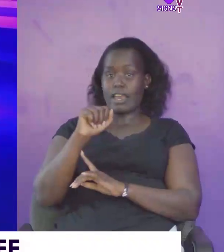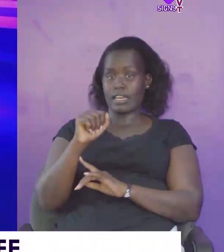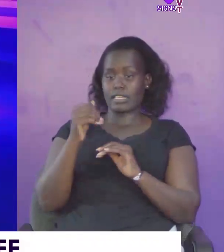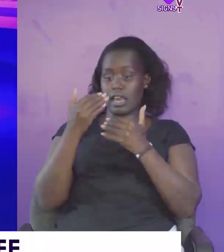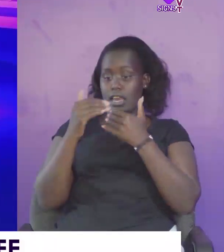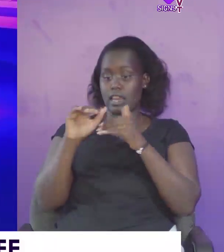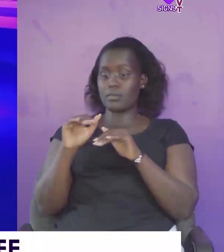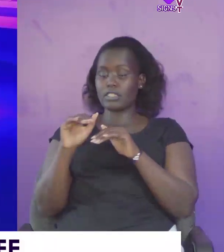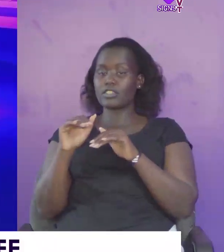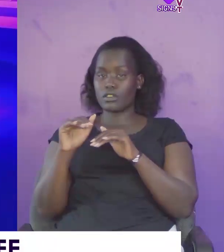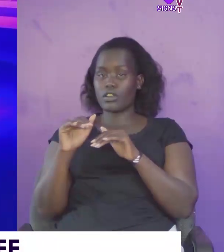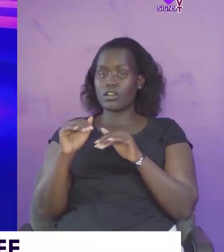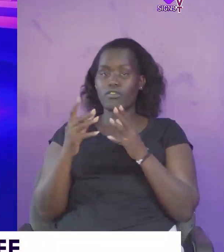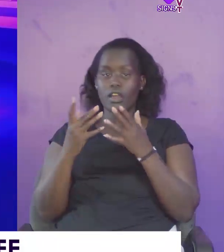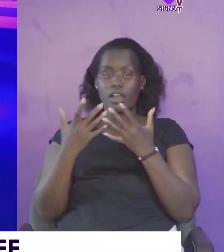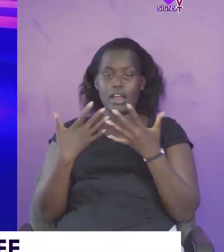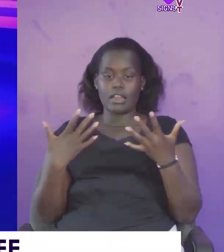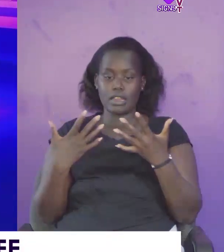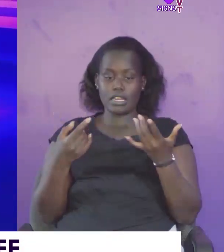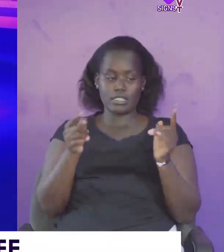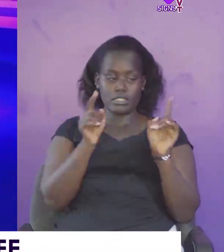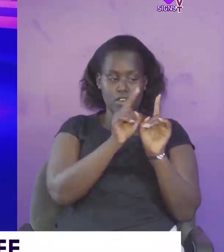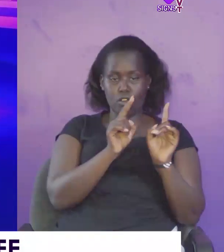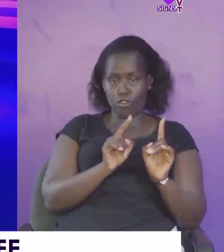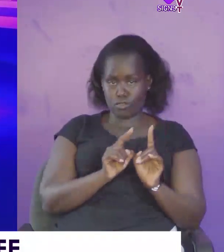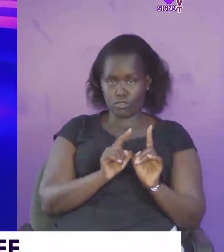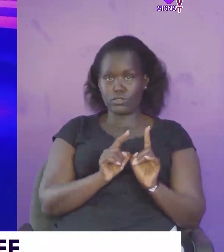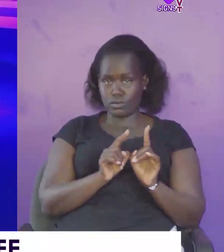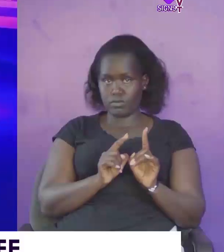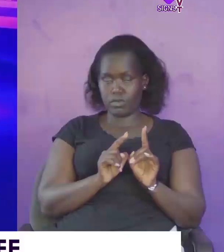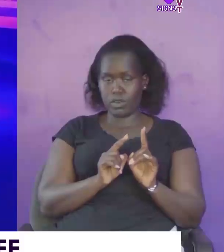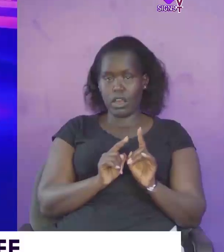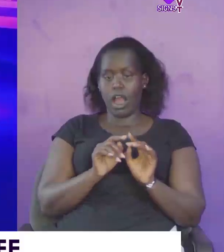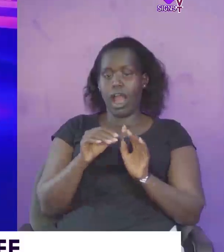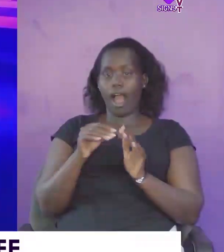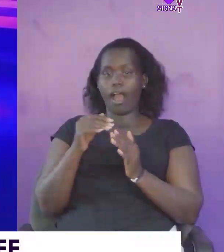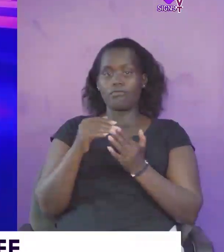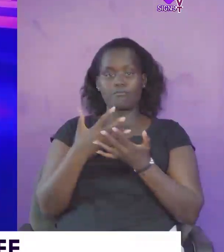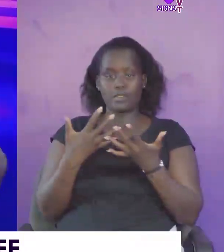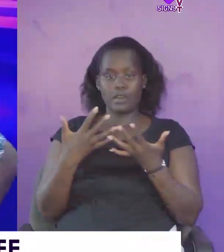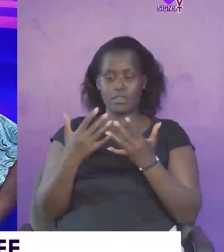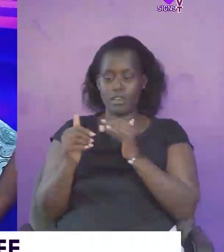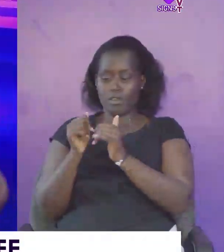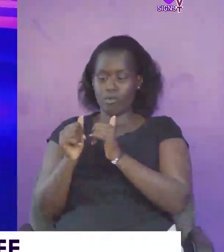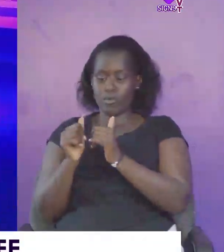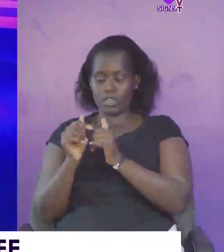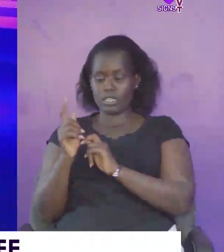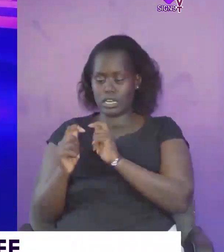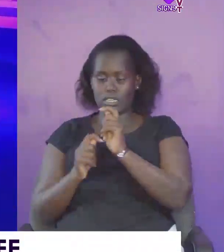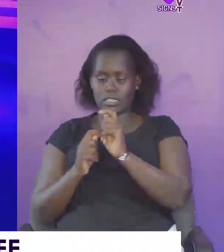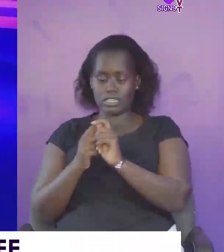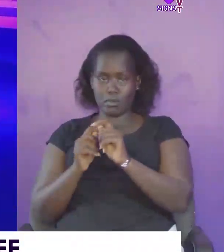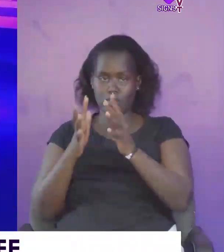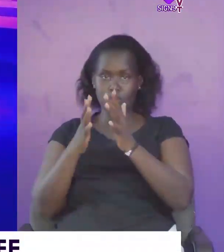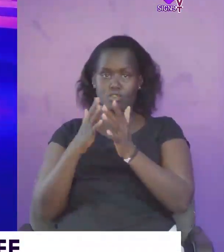limitations of material limitations are also a very primary factor in terms of what kind of celebration we need to